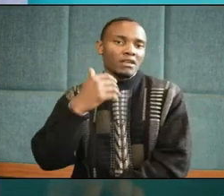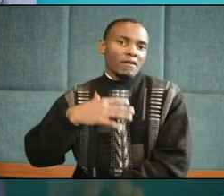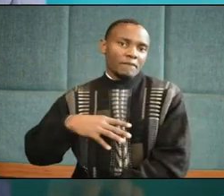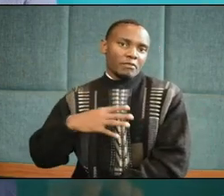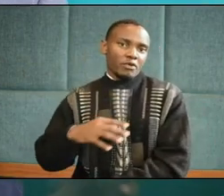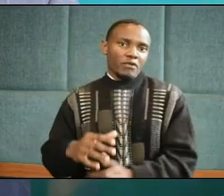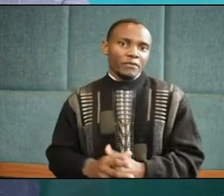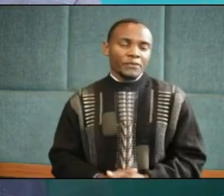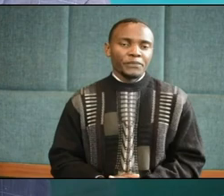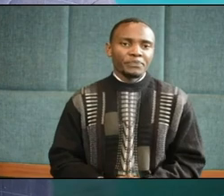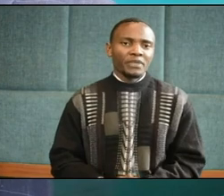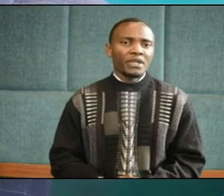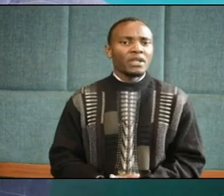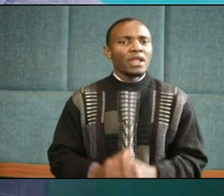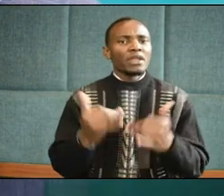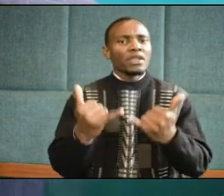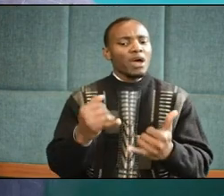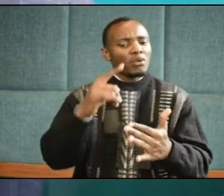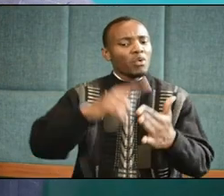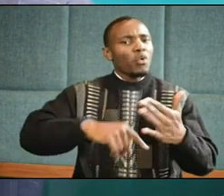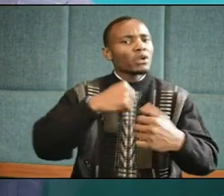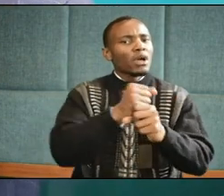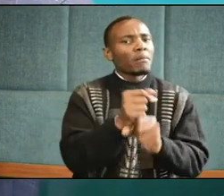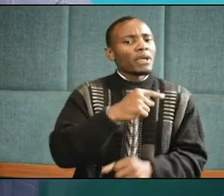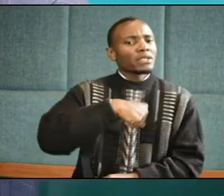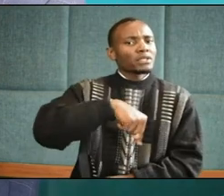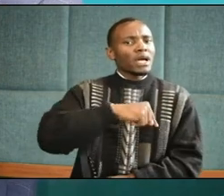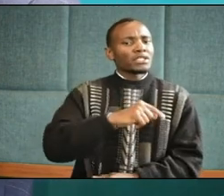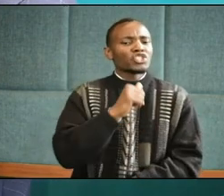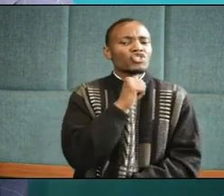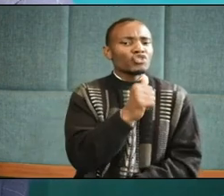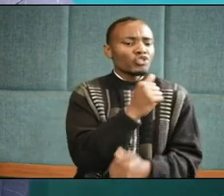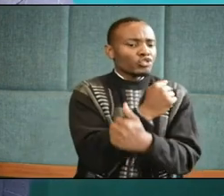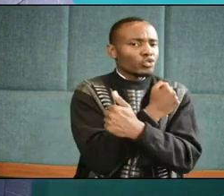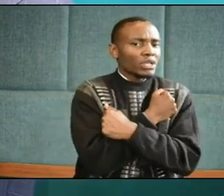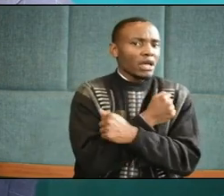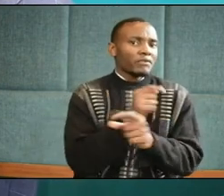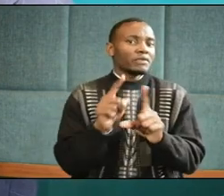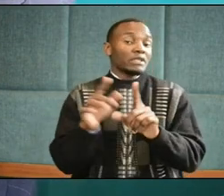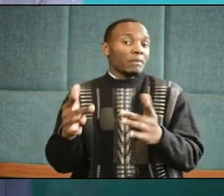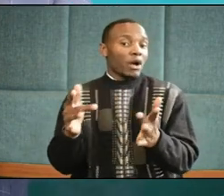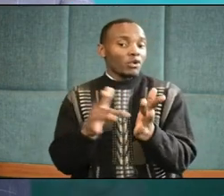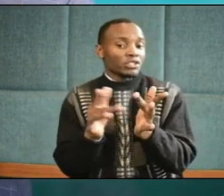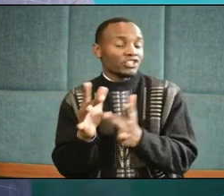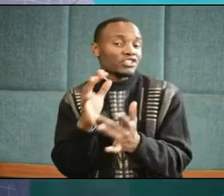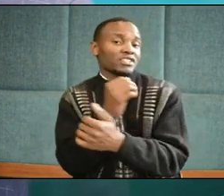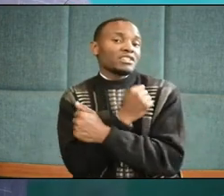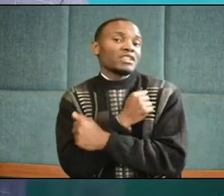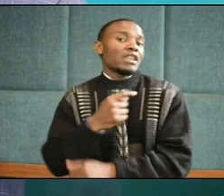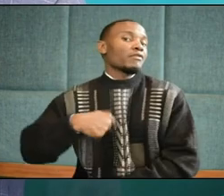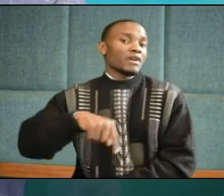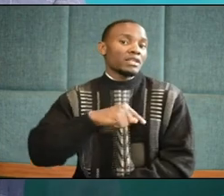Then, what makes us not to love as Christ loved us?